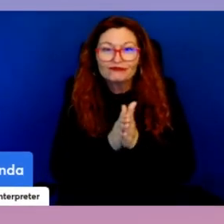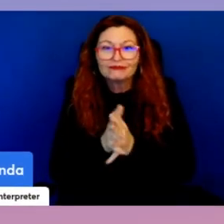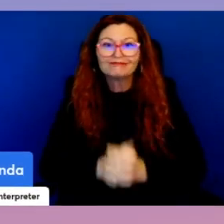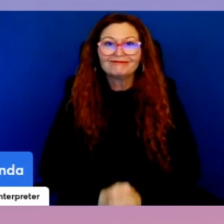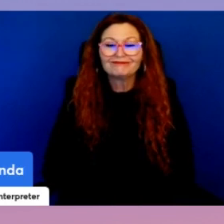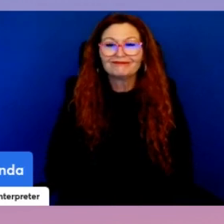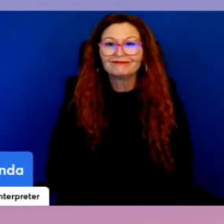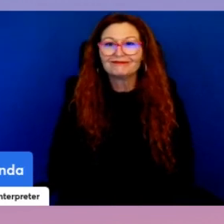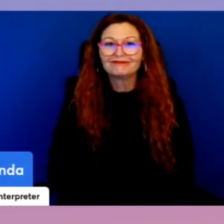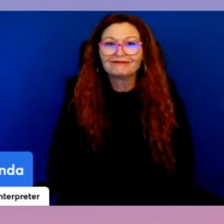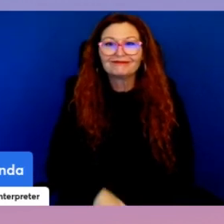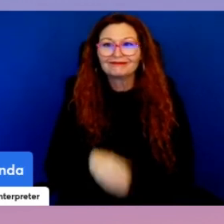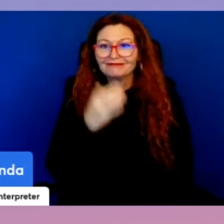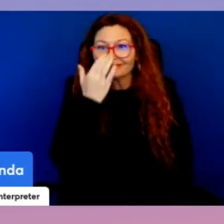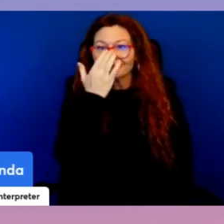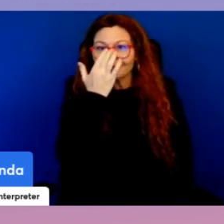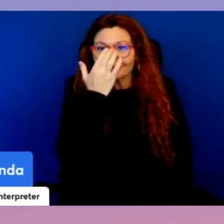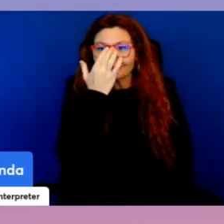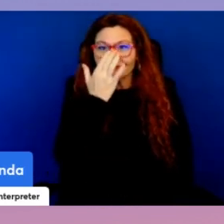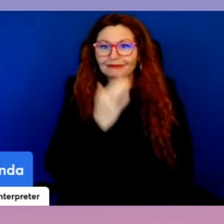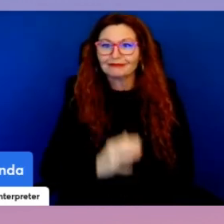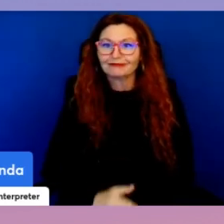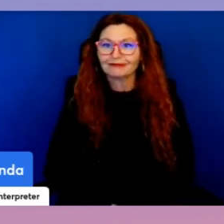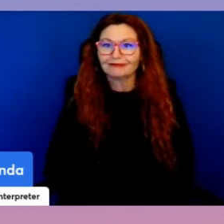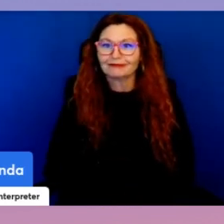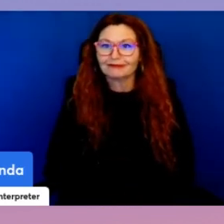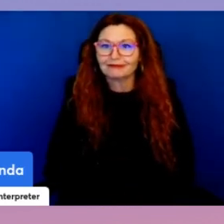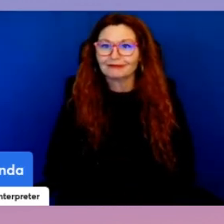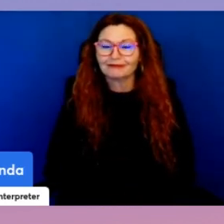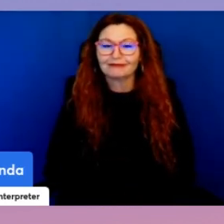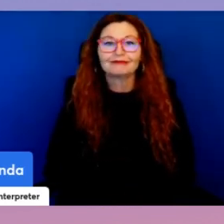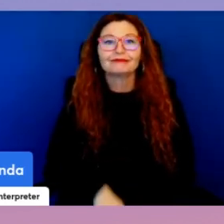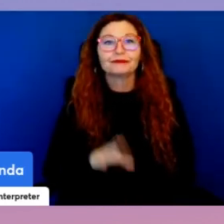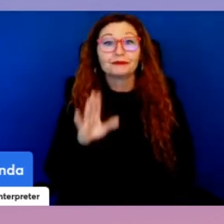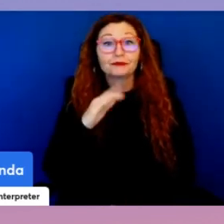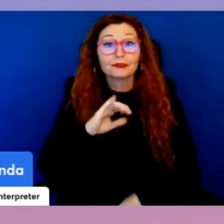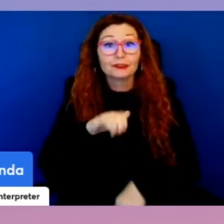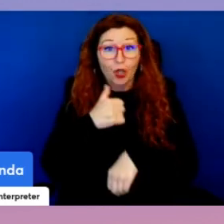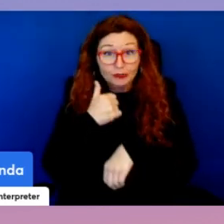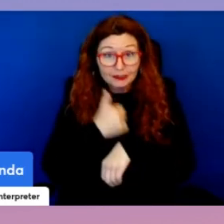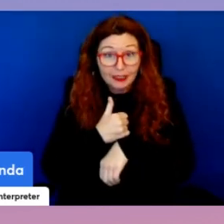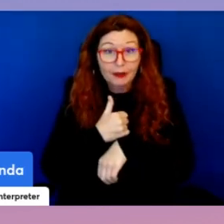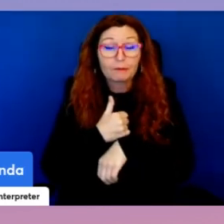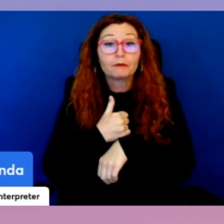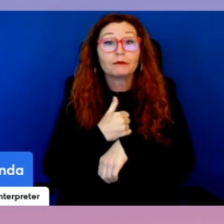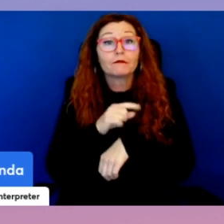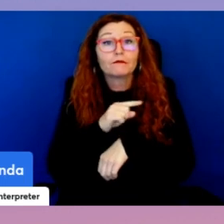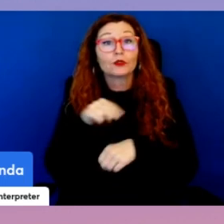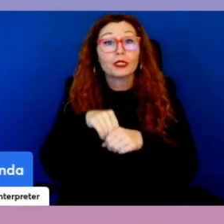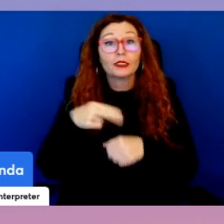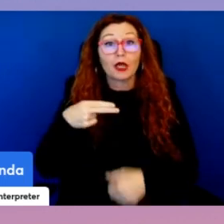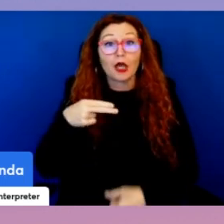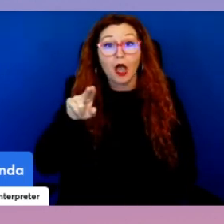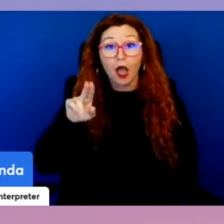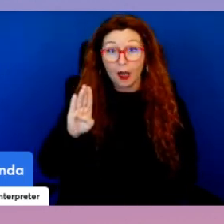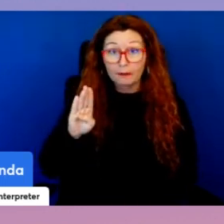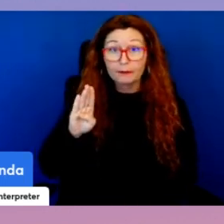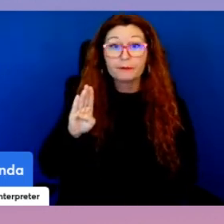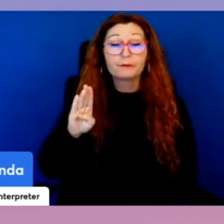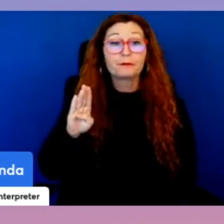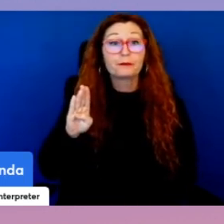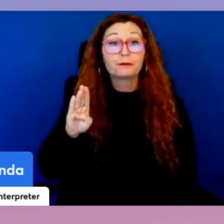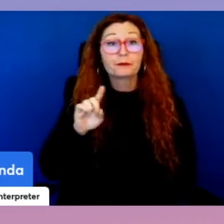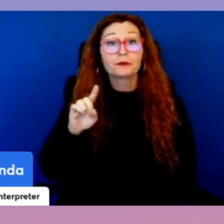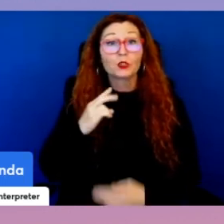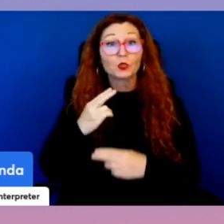All right, let's now have some fun with our demo. So I've got this all set up for you in GitHub, and you can use